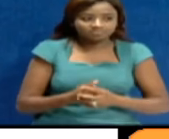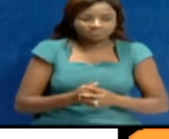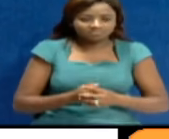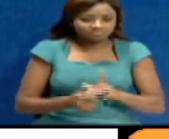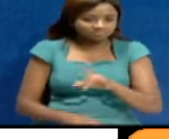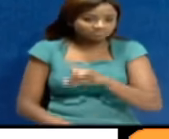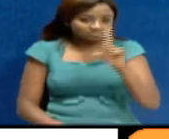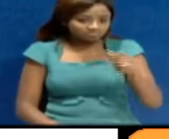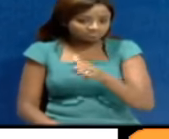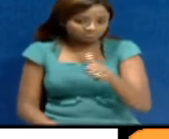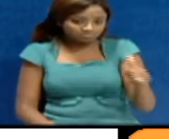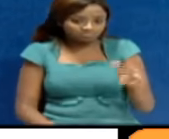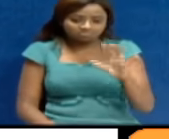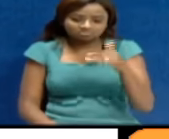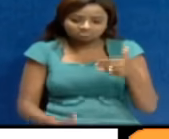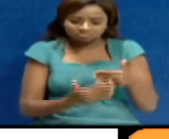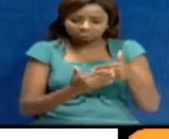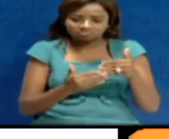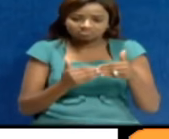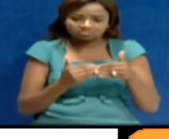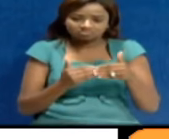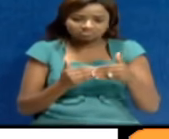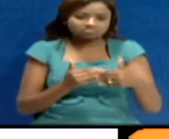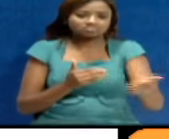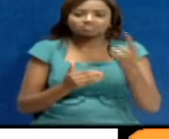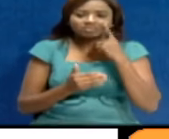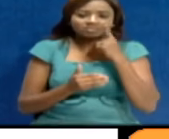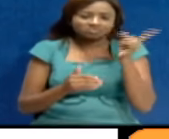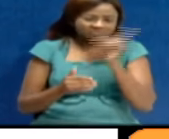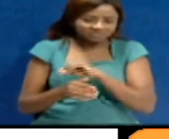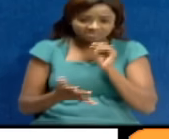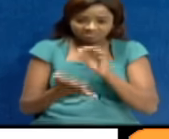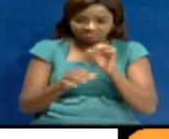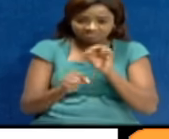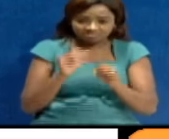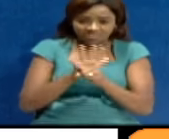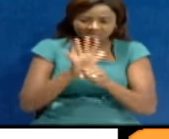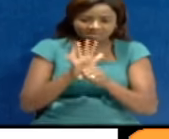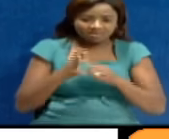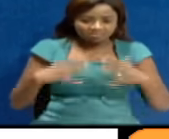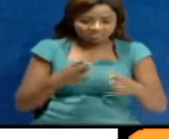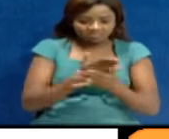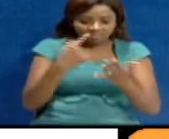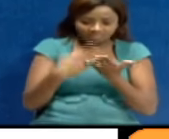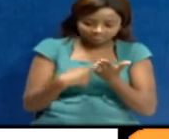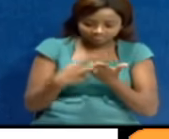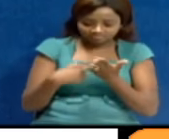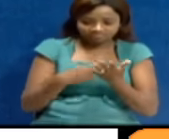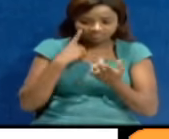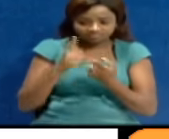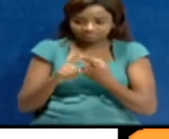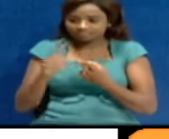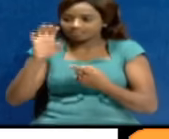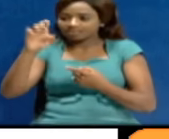let me ask you this. What happens when you look at this, and a lot of discussion has been had over the last 3 years about the relationship between